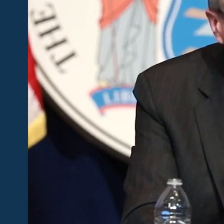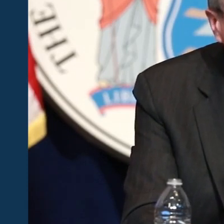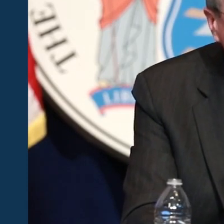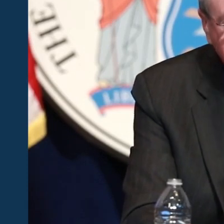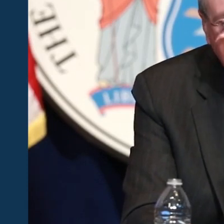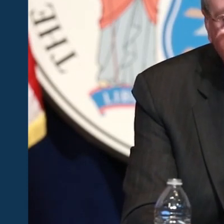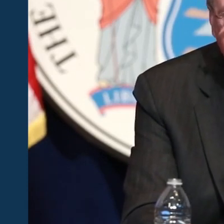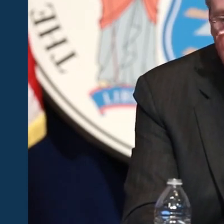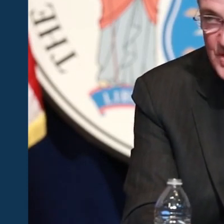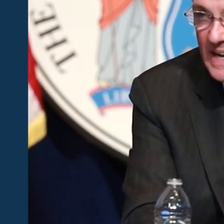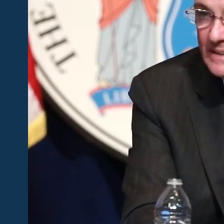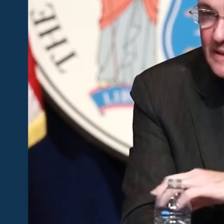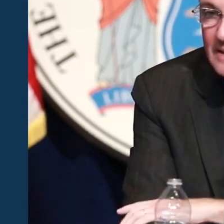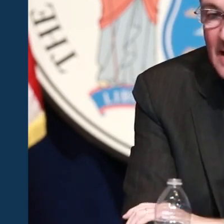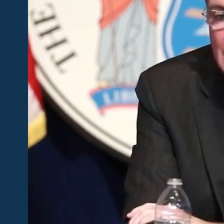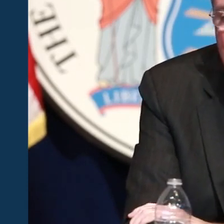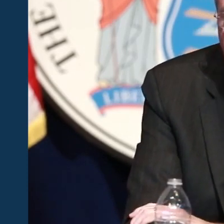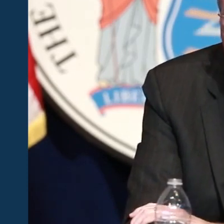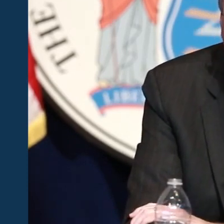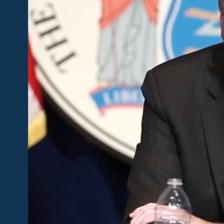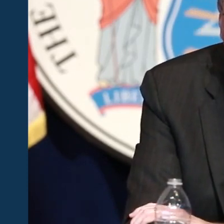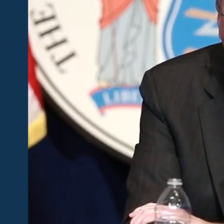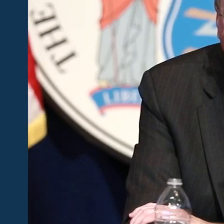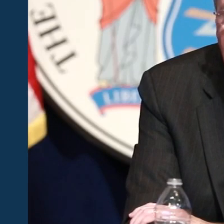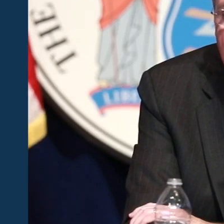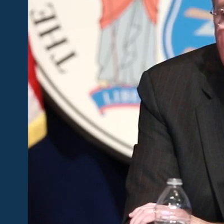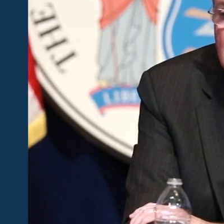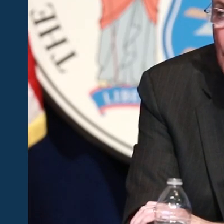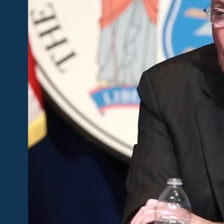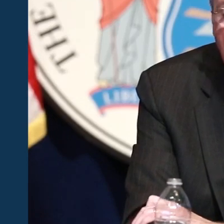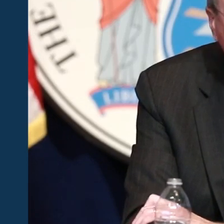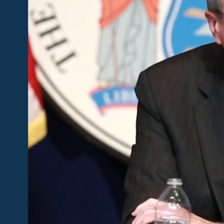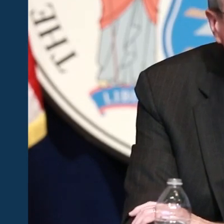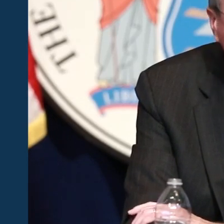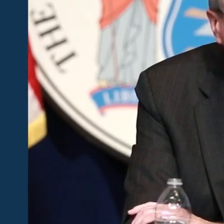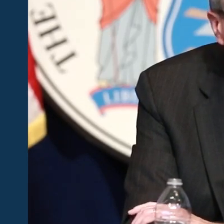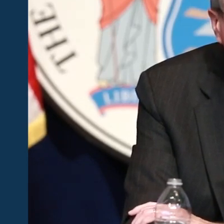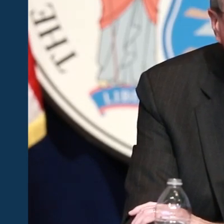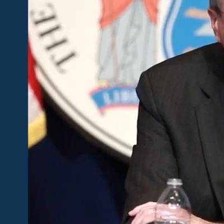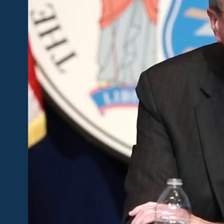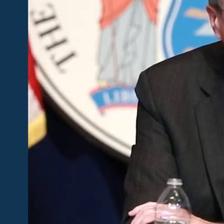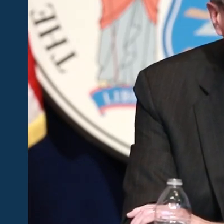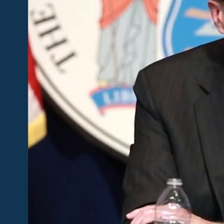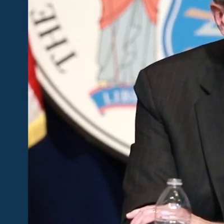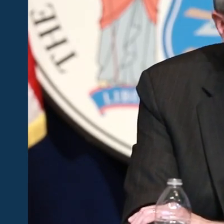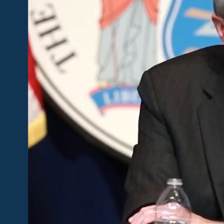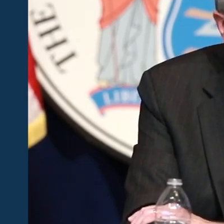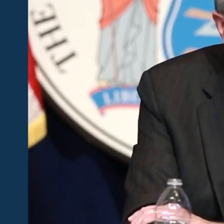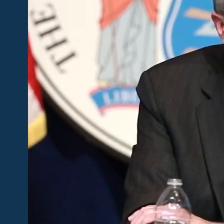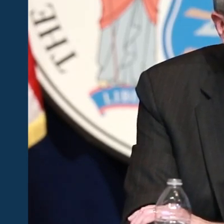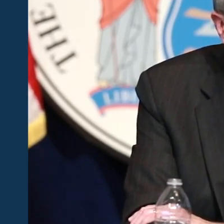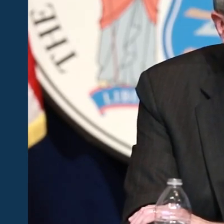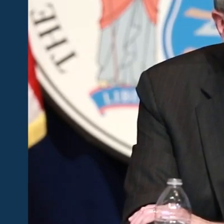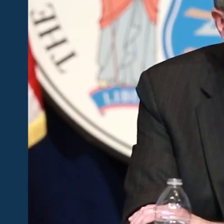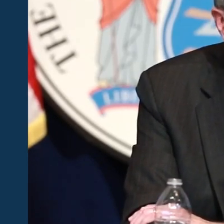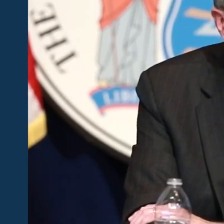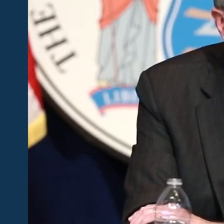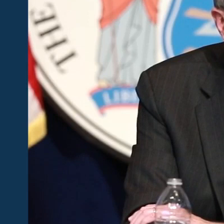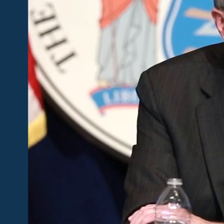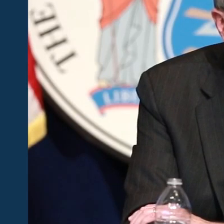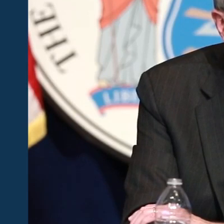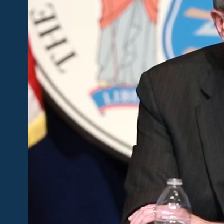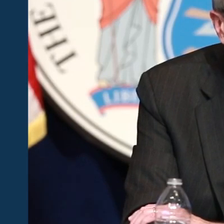than 2 million from the state items, and we have orders out for at least another 8 million at the cost